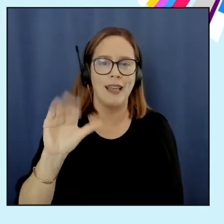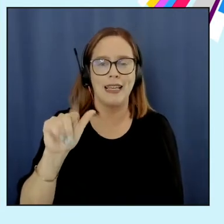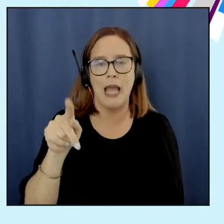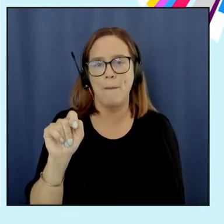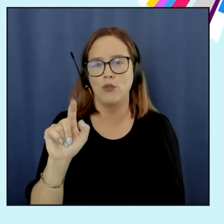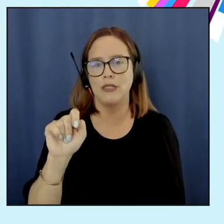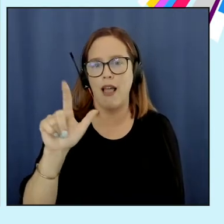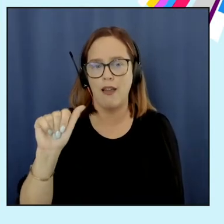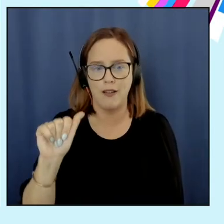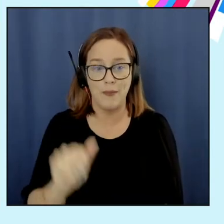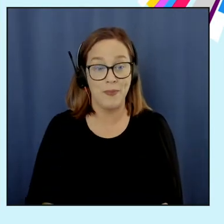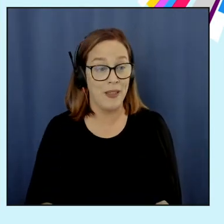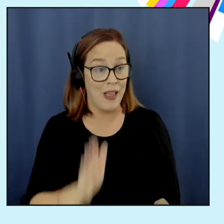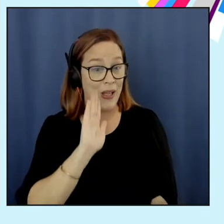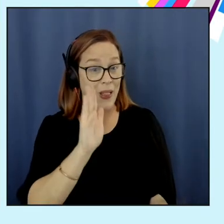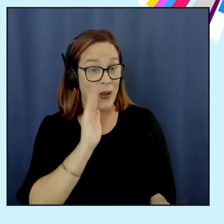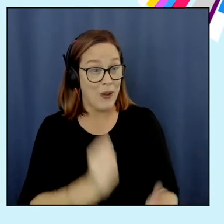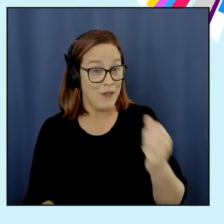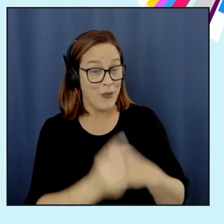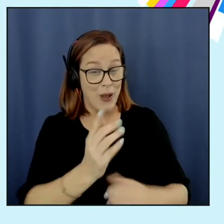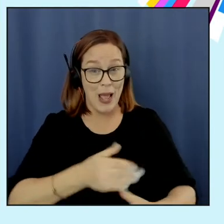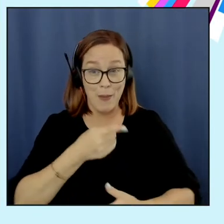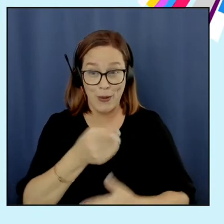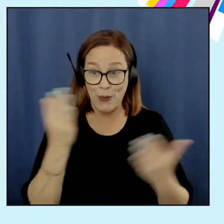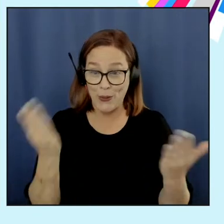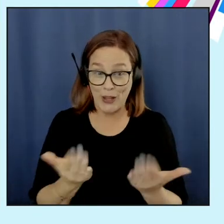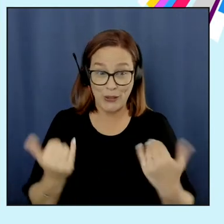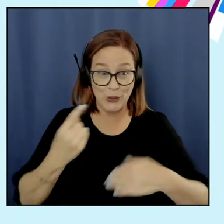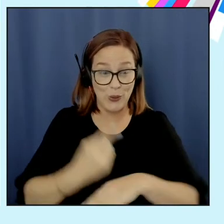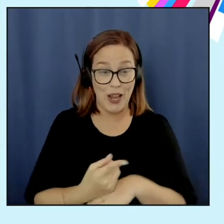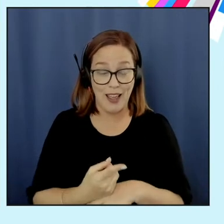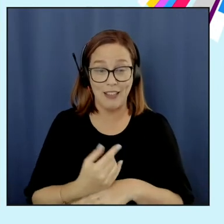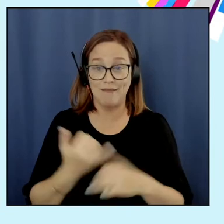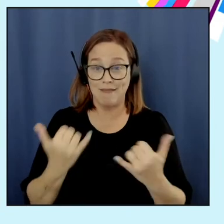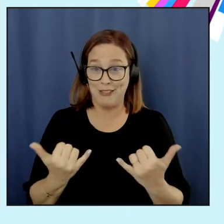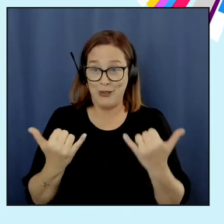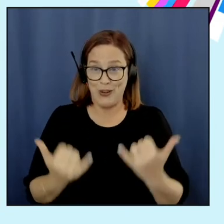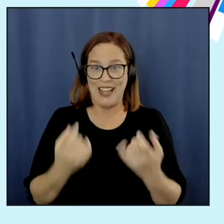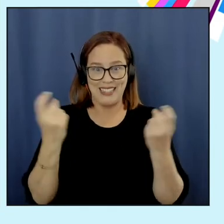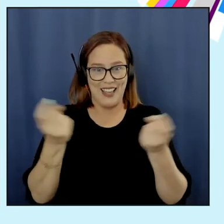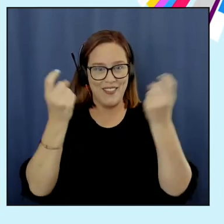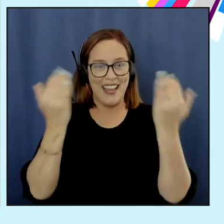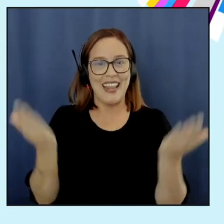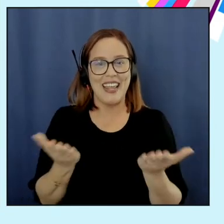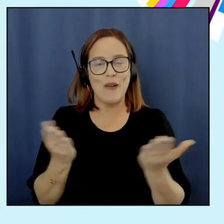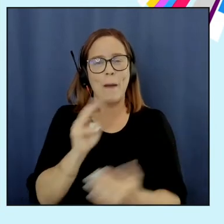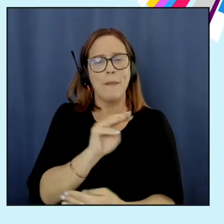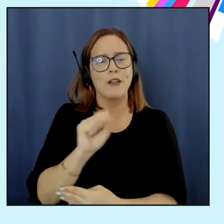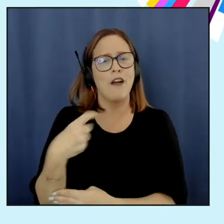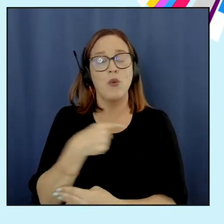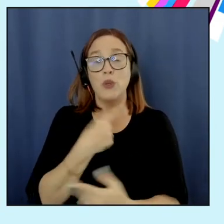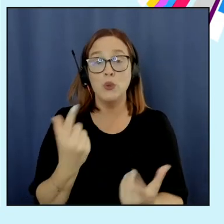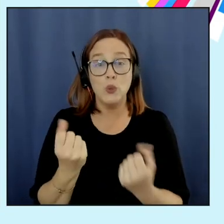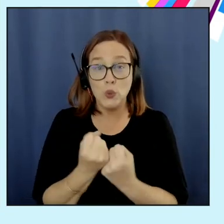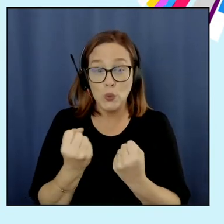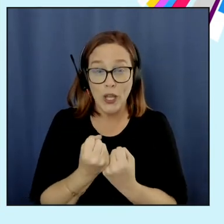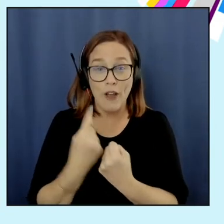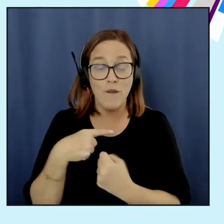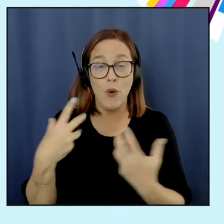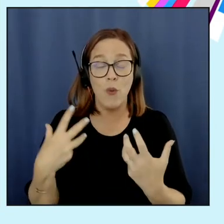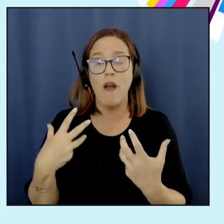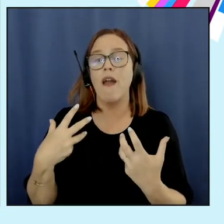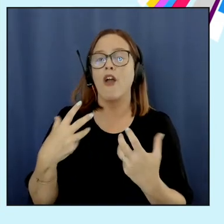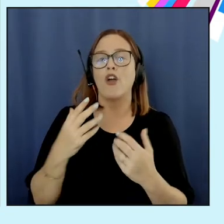Well, hey everybody. I'm so glad you're able to join us for today's event. Here at Microsoft, we stand for supporting the greater good, which